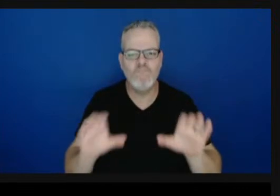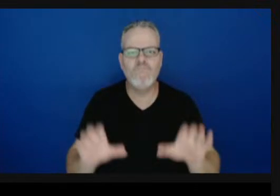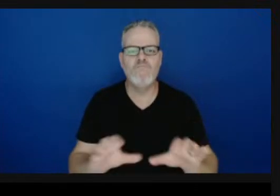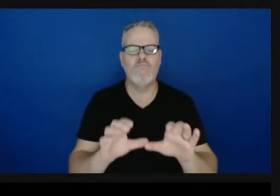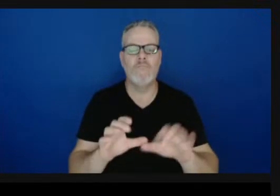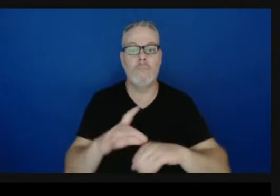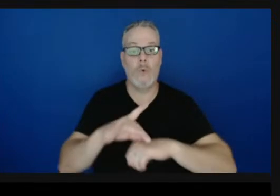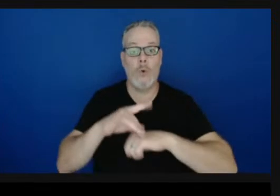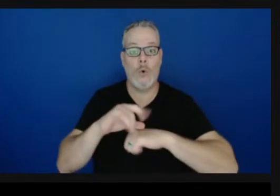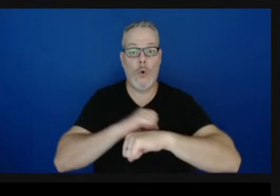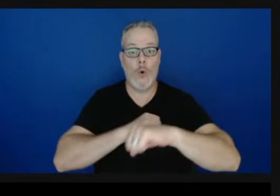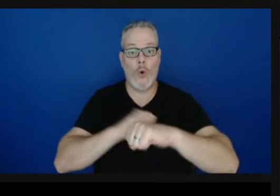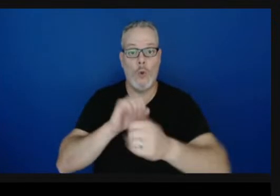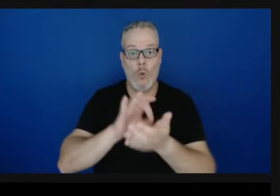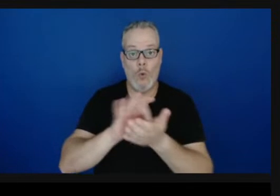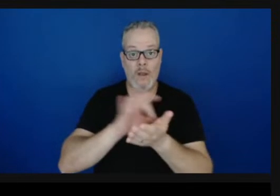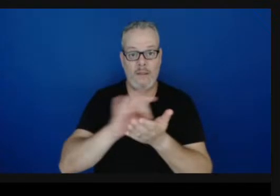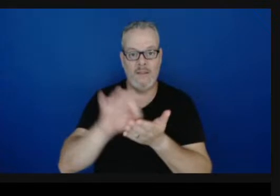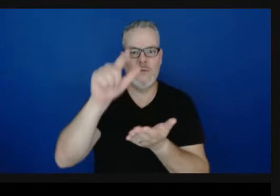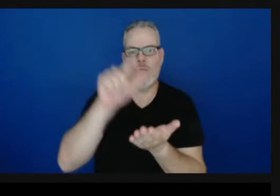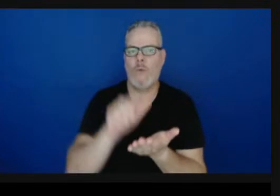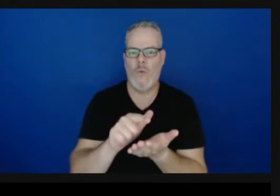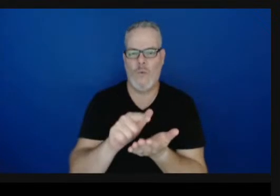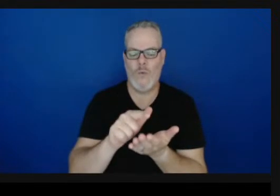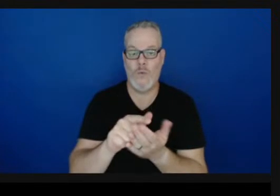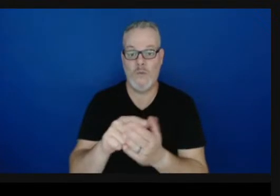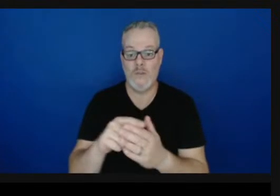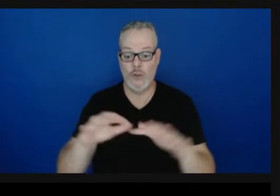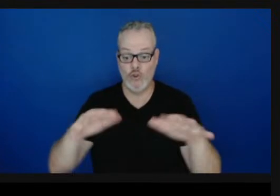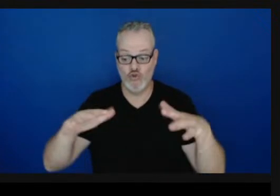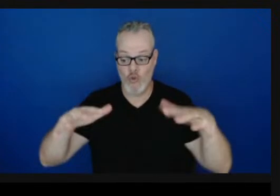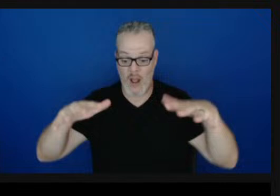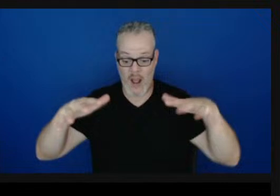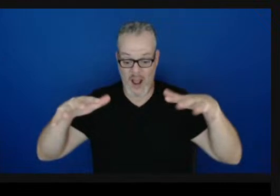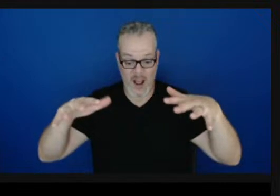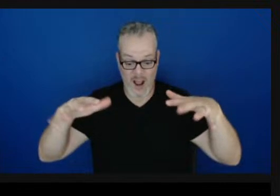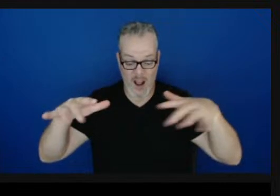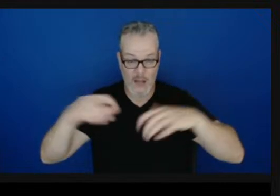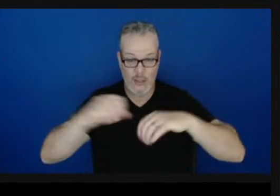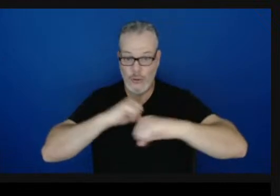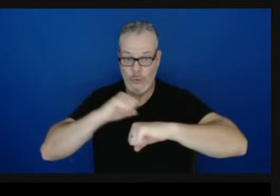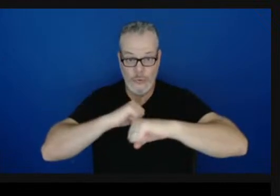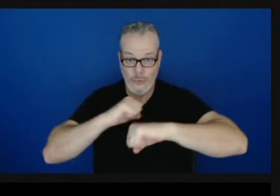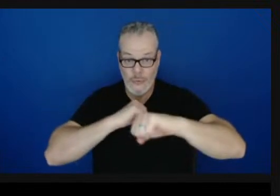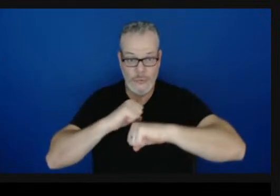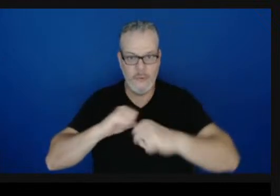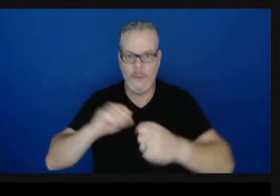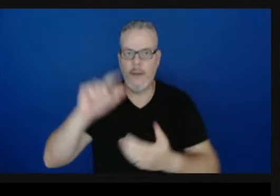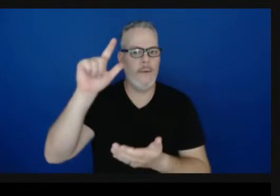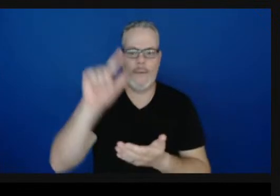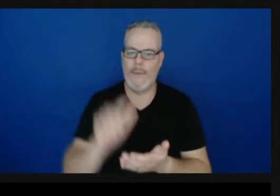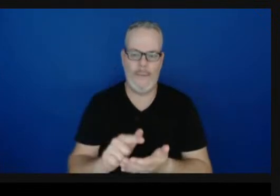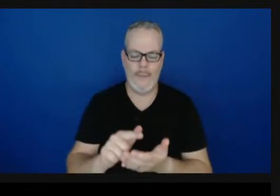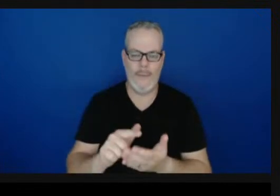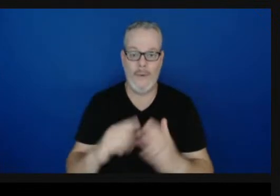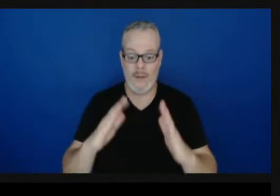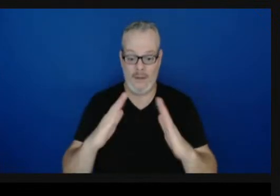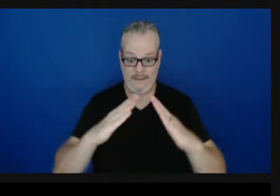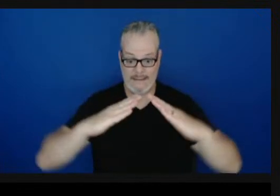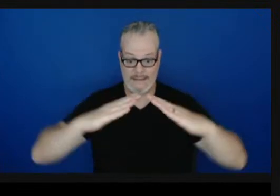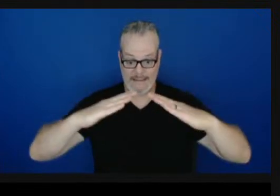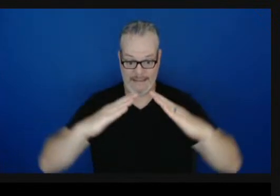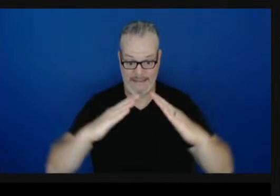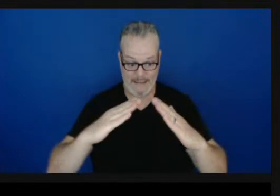Earthquakes are low. No more tremor on seismometers close to eruption site. Tilt meters show no